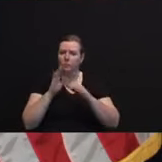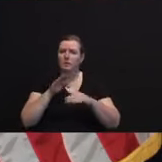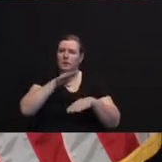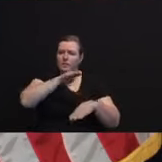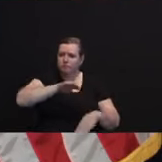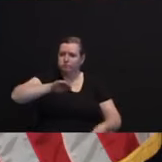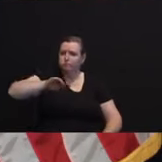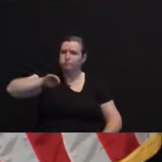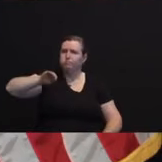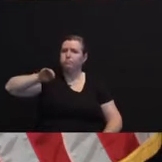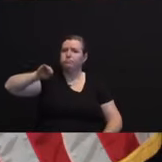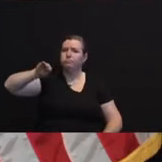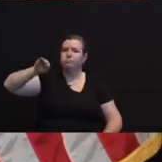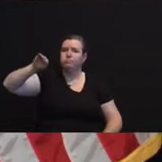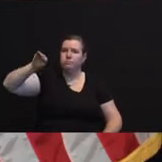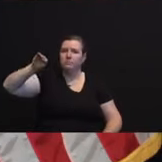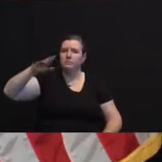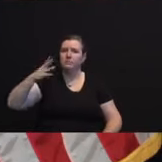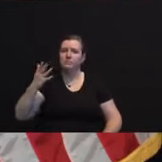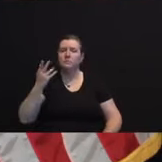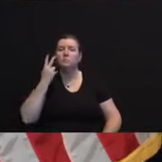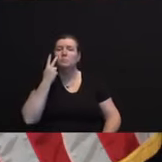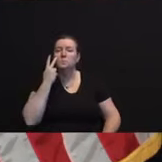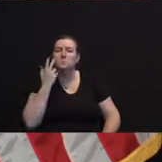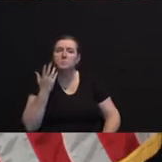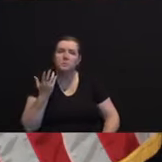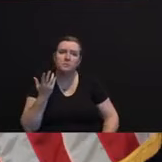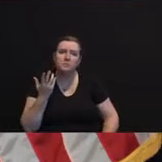start seeing high levels of